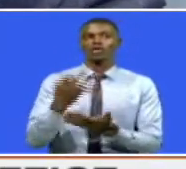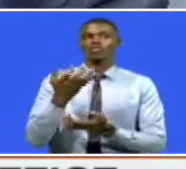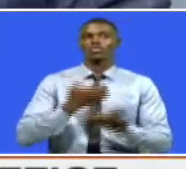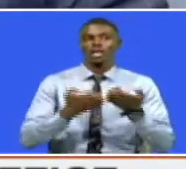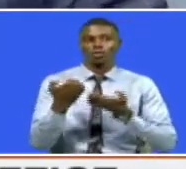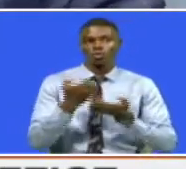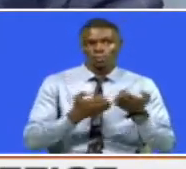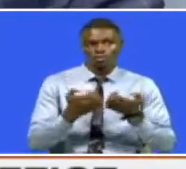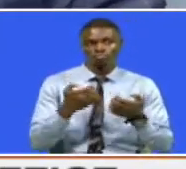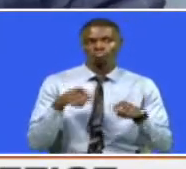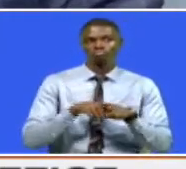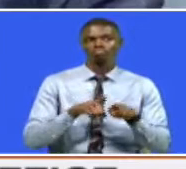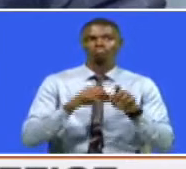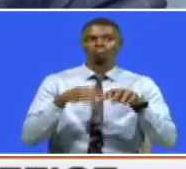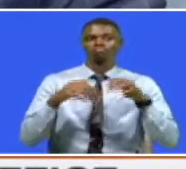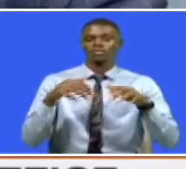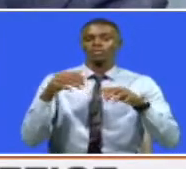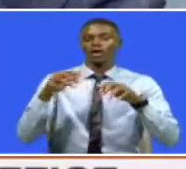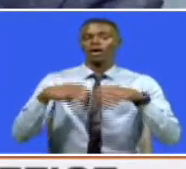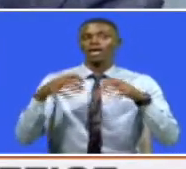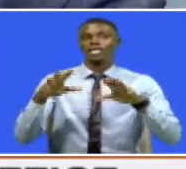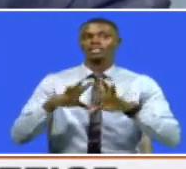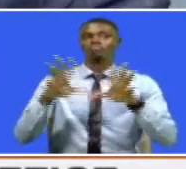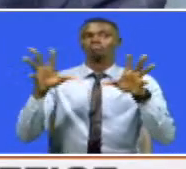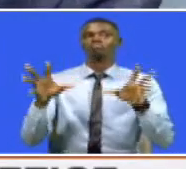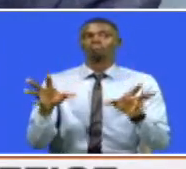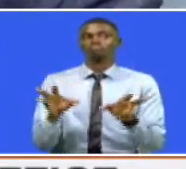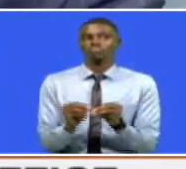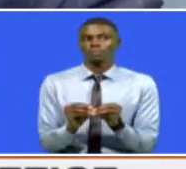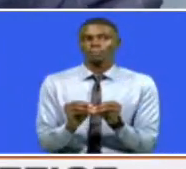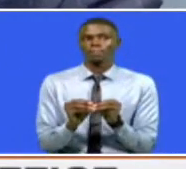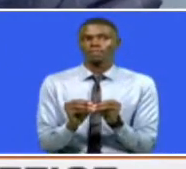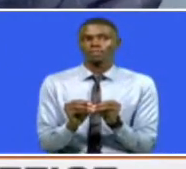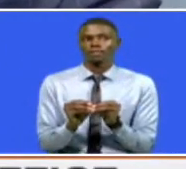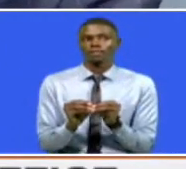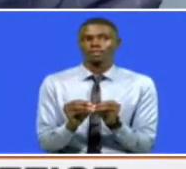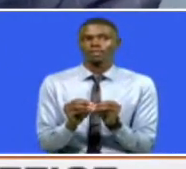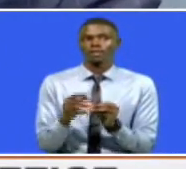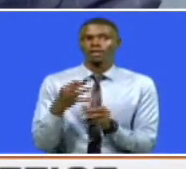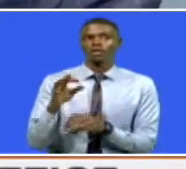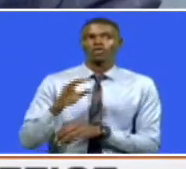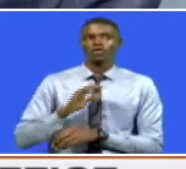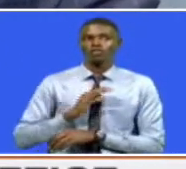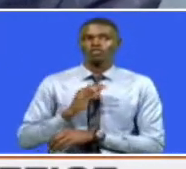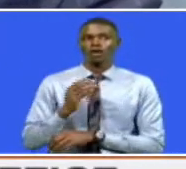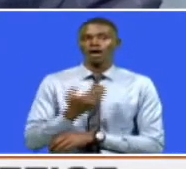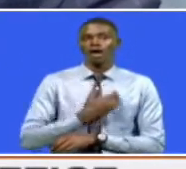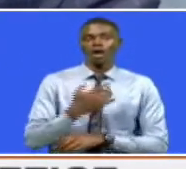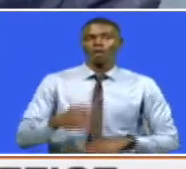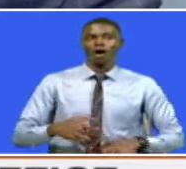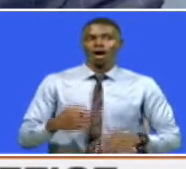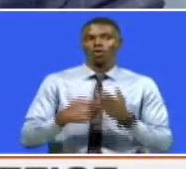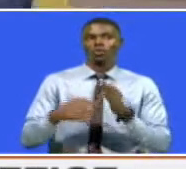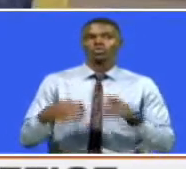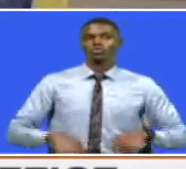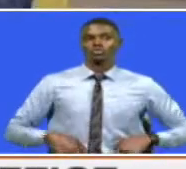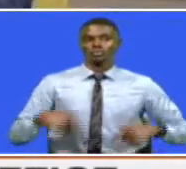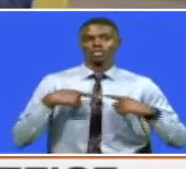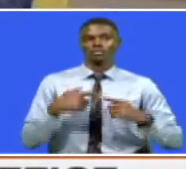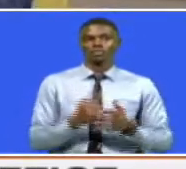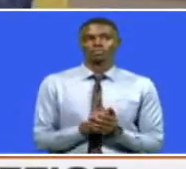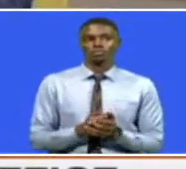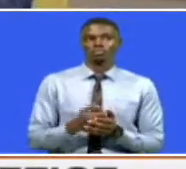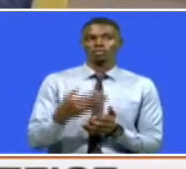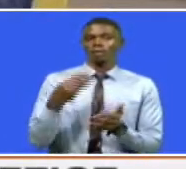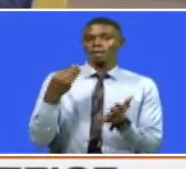as agriculture, because agriculture constitutes a substantial proportion of our cost of living index. So how much has been set aside